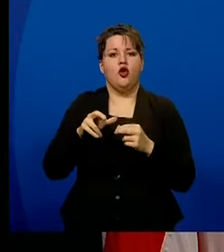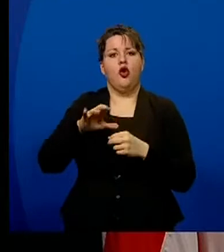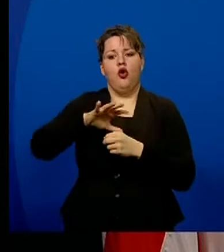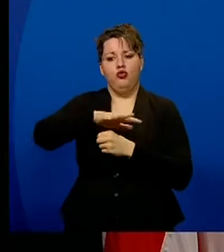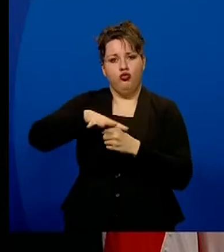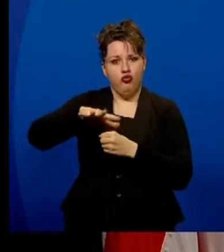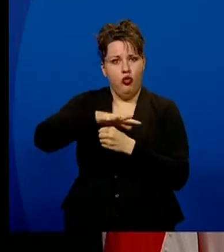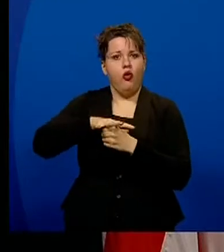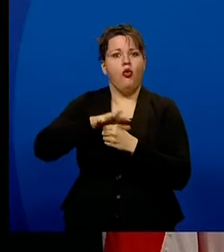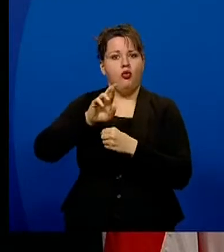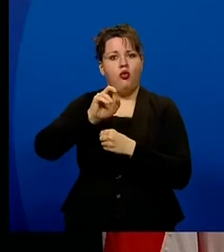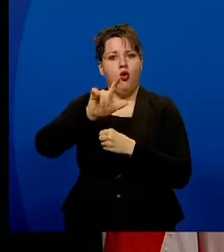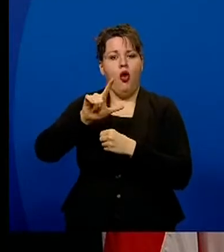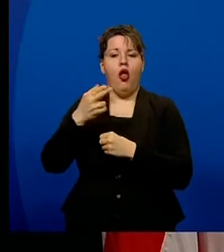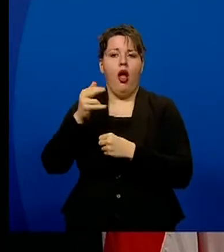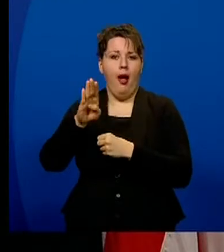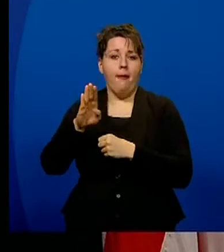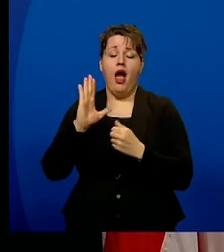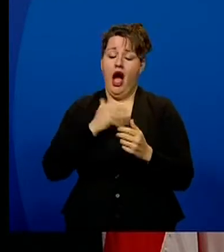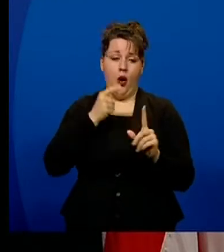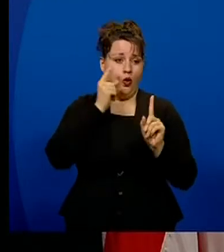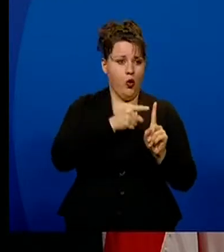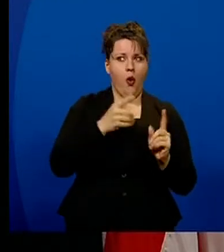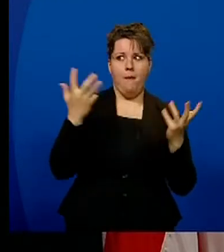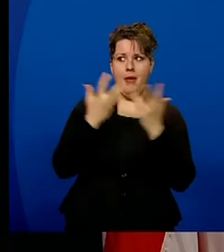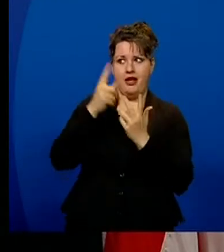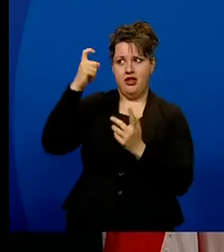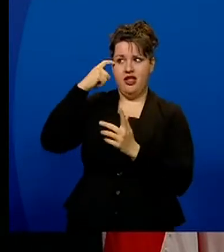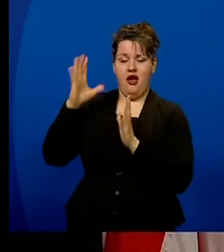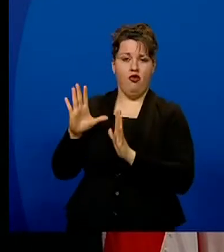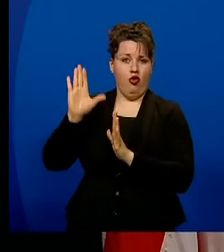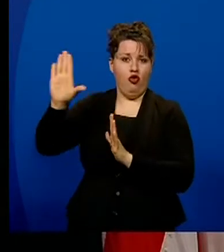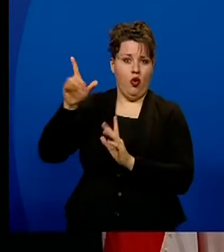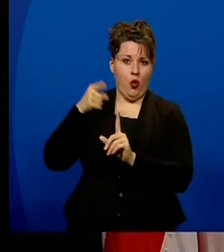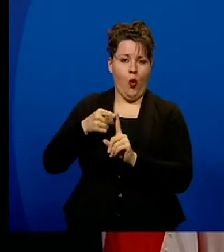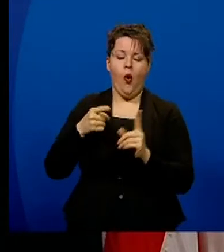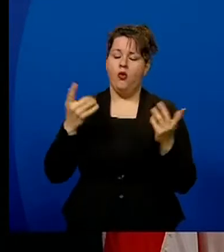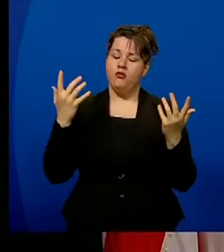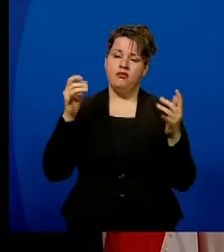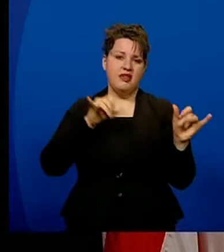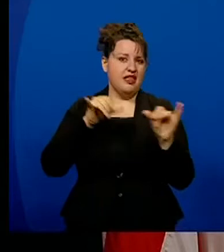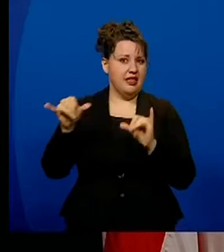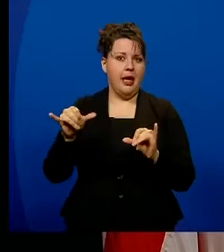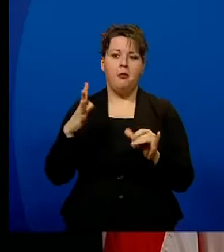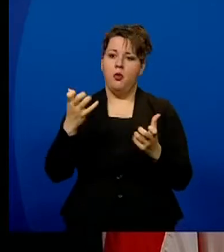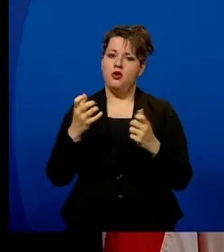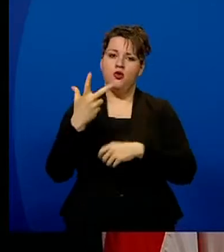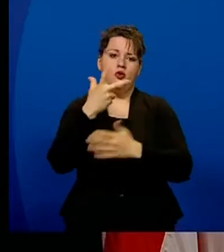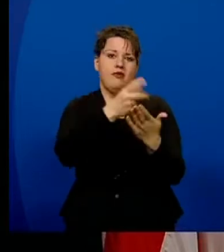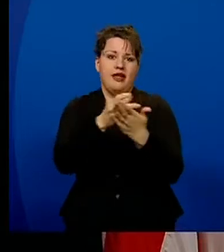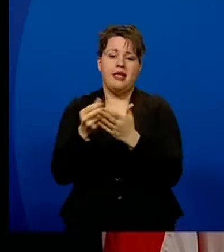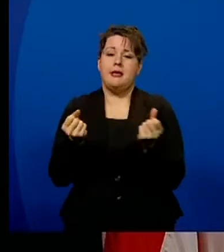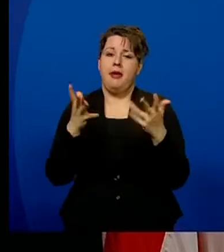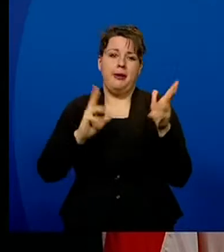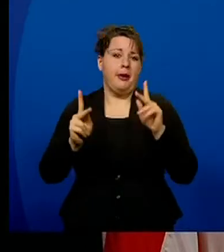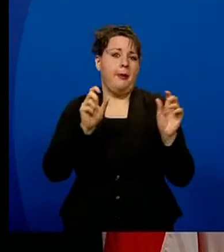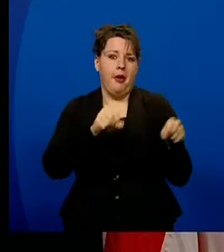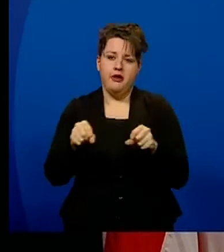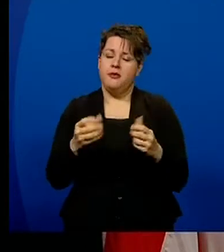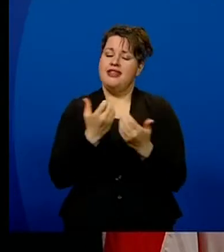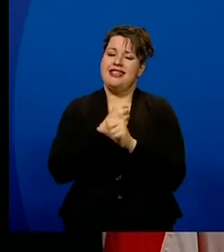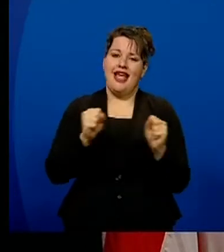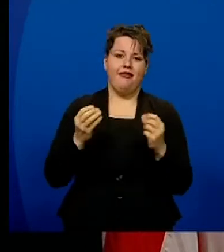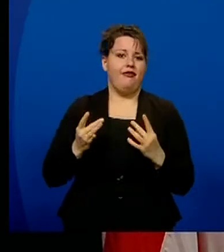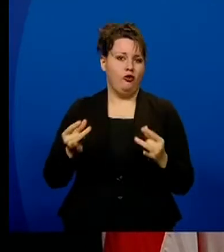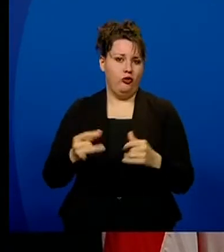Our goal is aligned with the governor's goal to vaccinate as many people safely and efficiently as possible. I